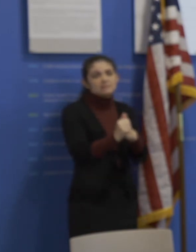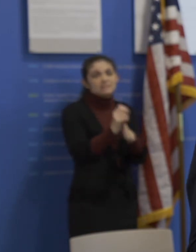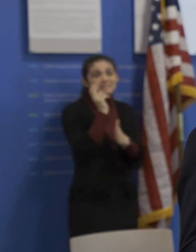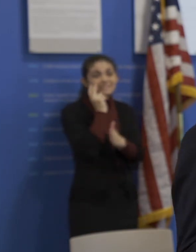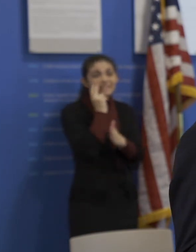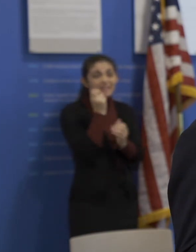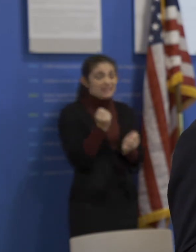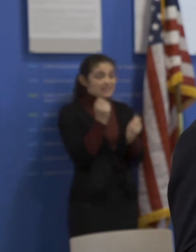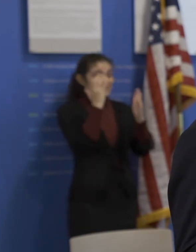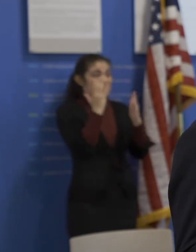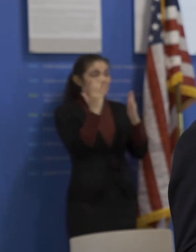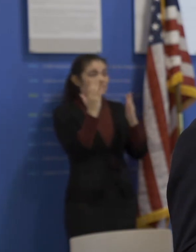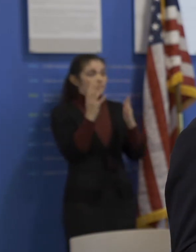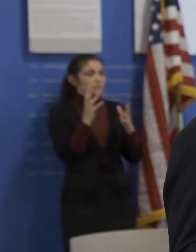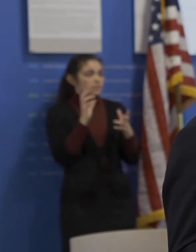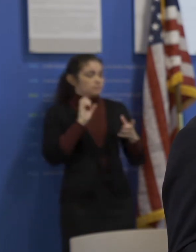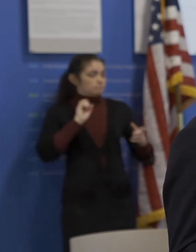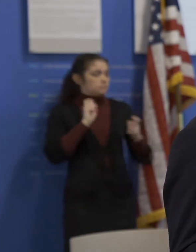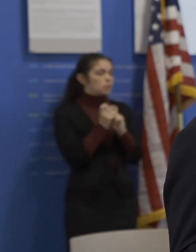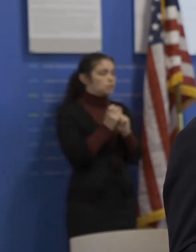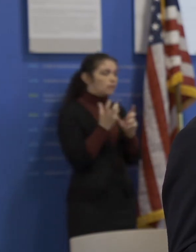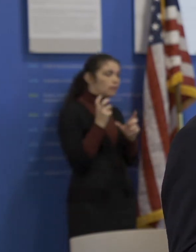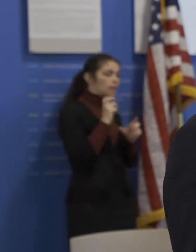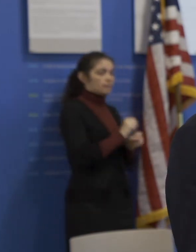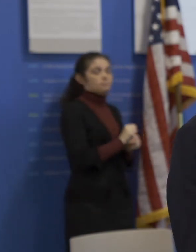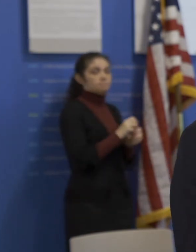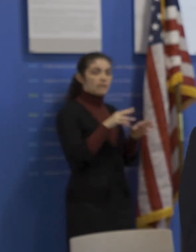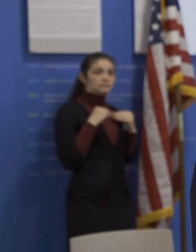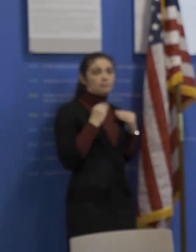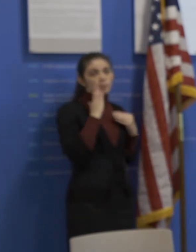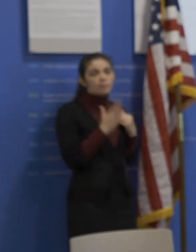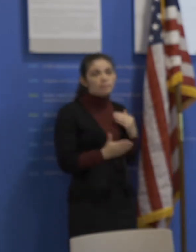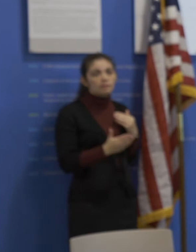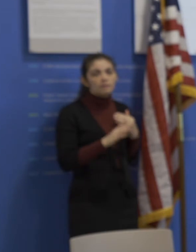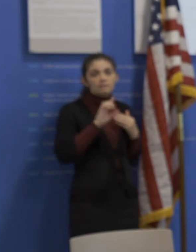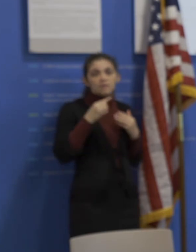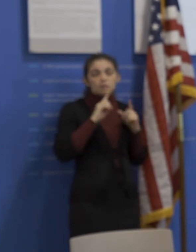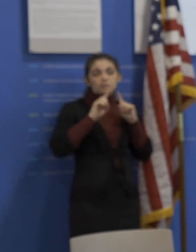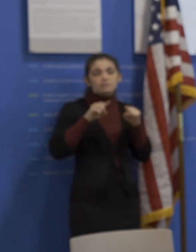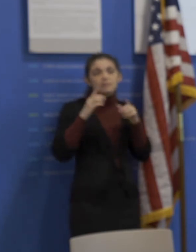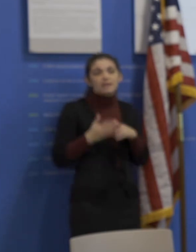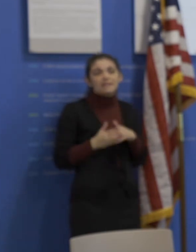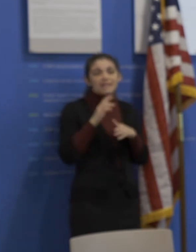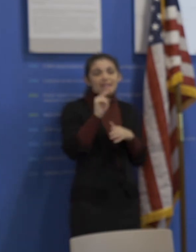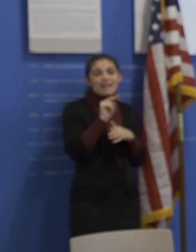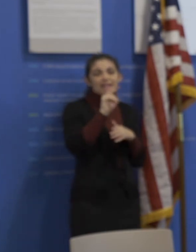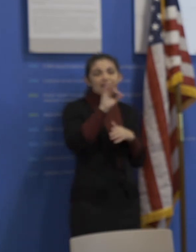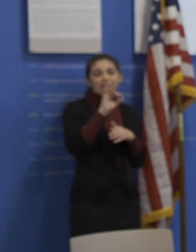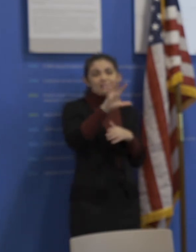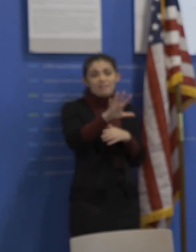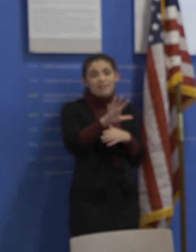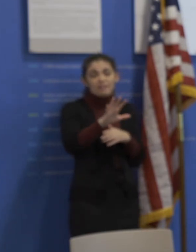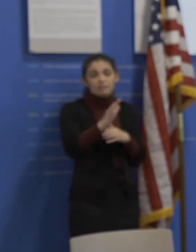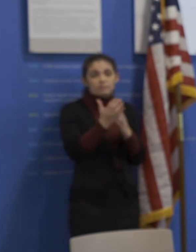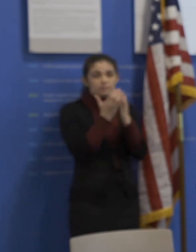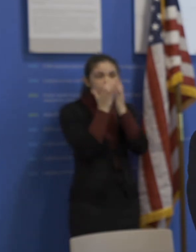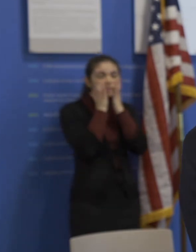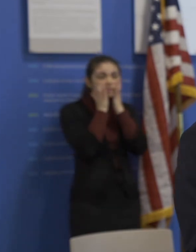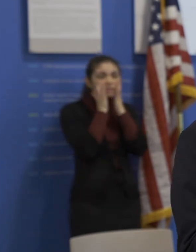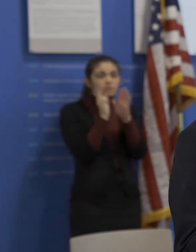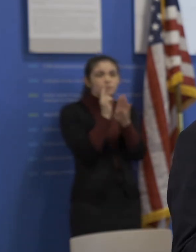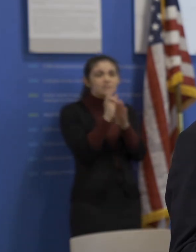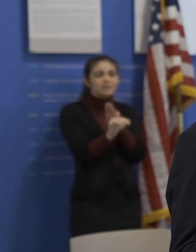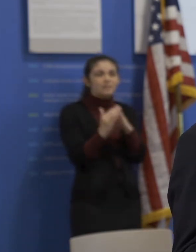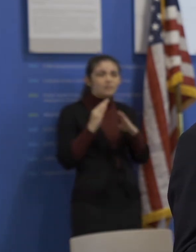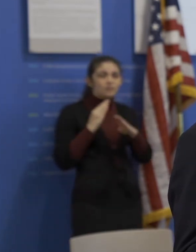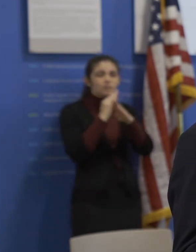seeing incredible adaptations arise. The first responders are using their N95 and putting a surgical mask over the top as a